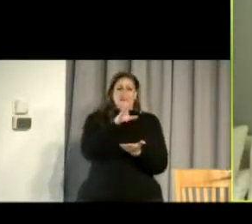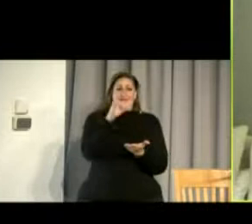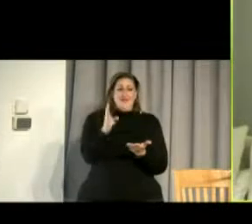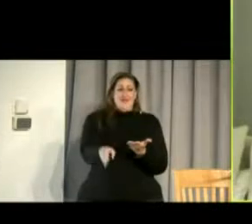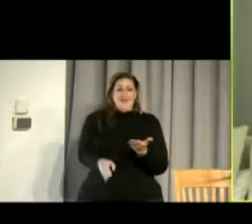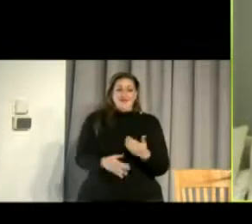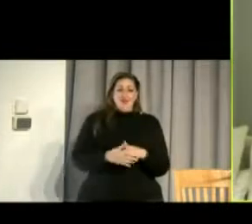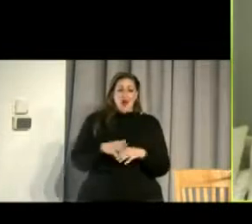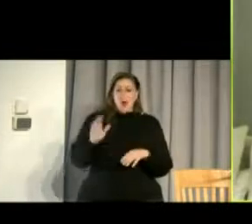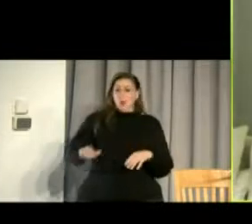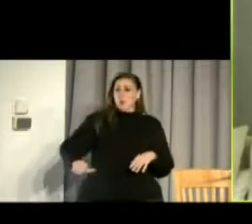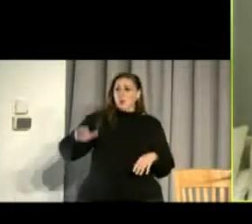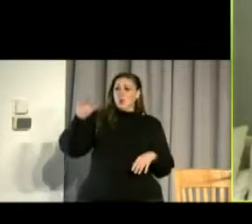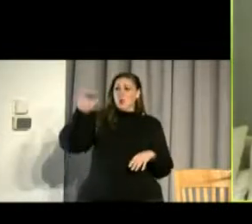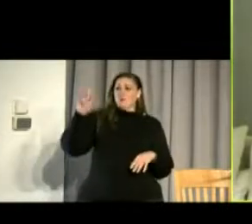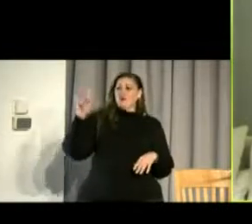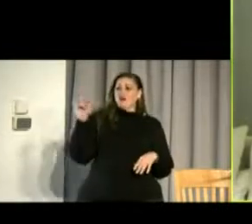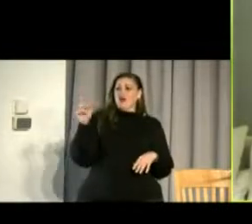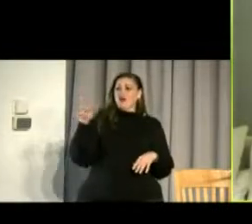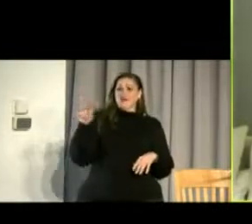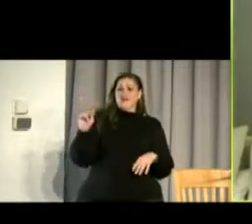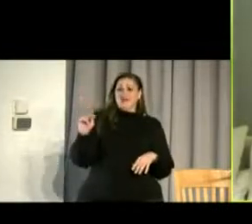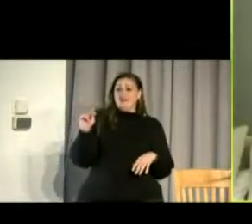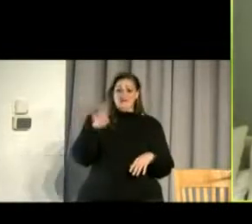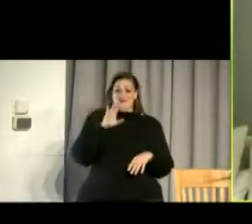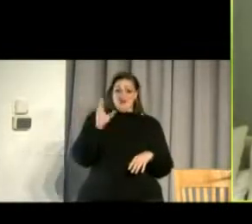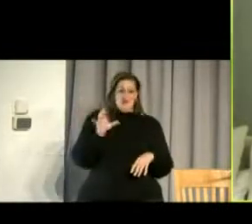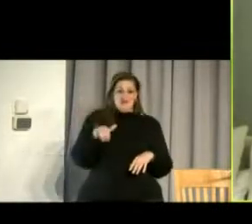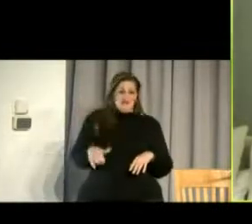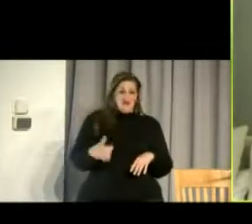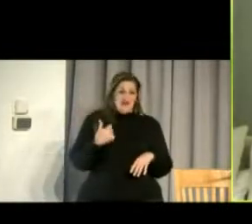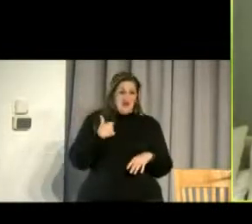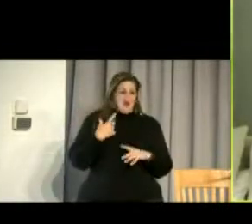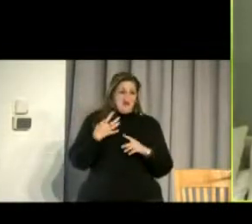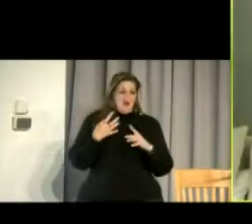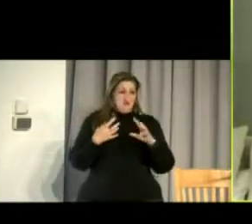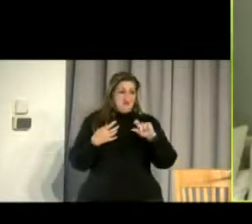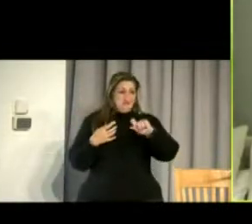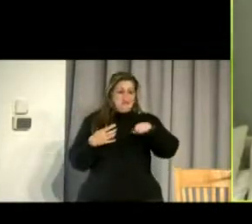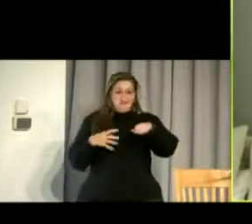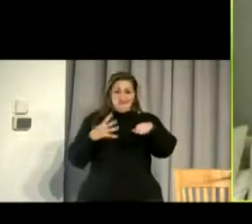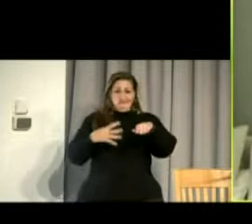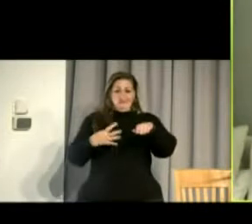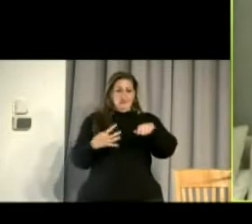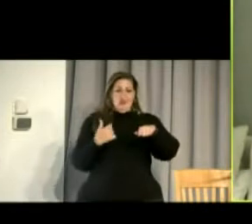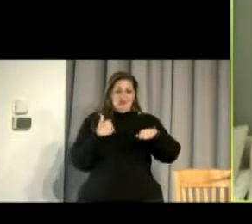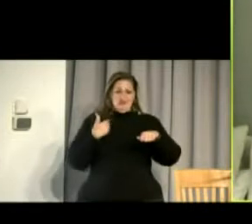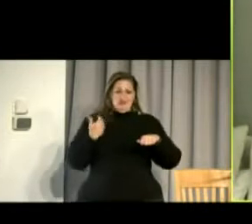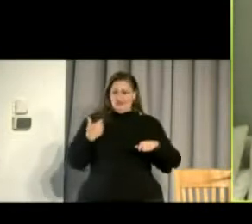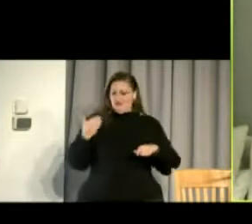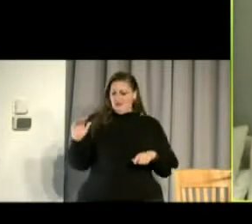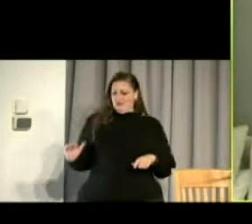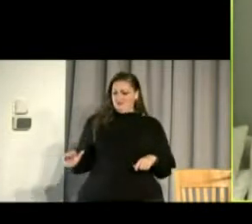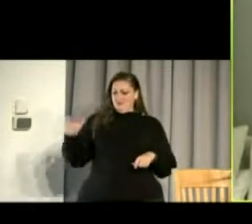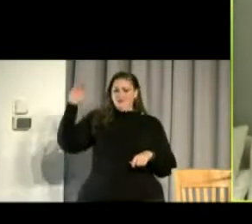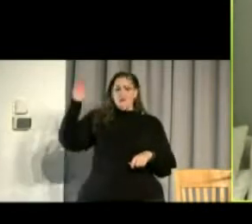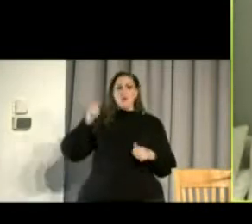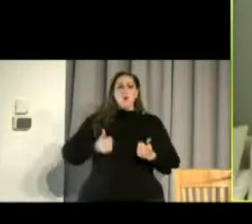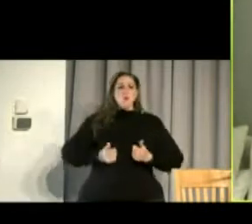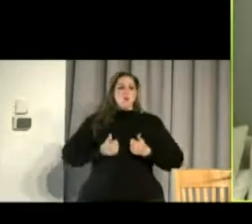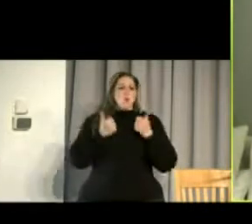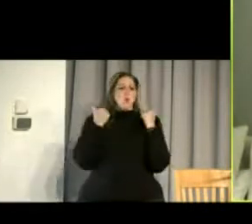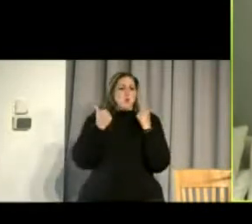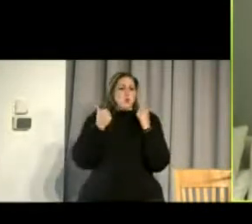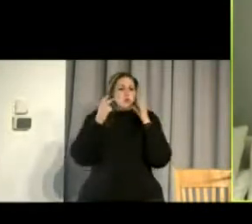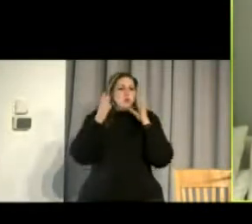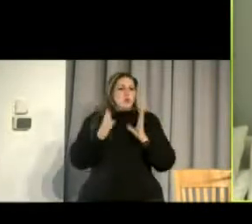I grew up in Jackson, and I can't tell you a time that I drank tap water, even as a child. So most residents are relying on